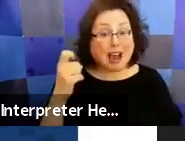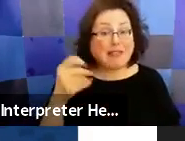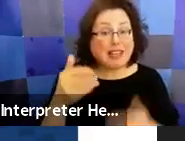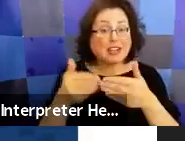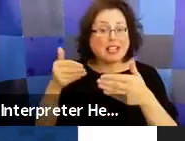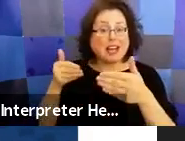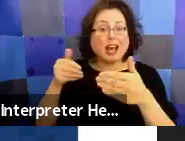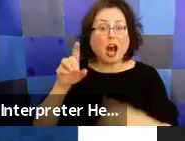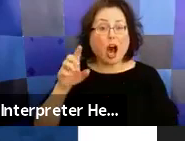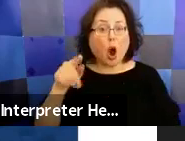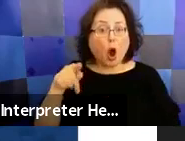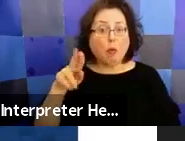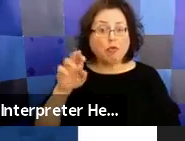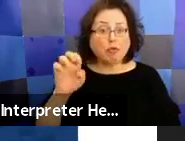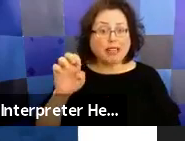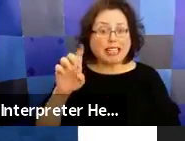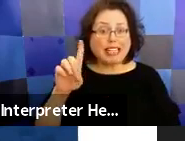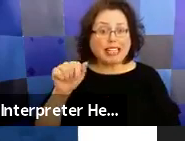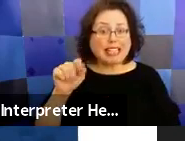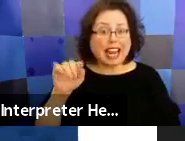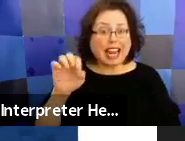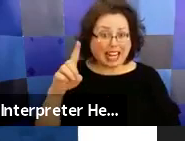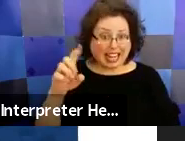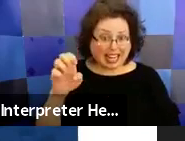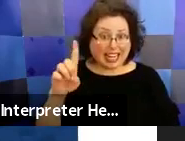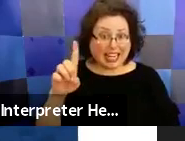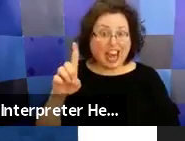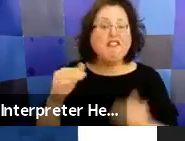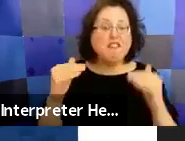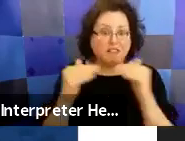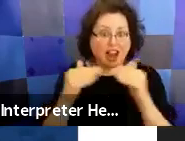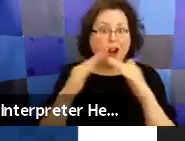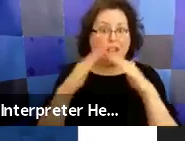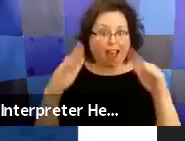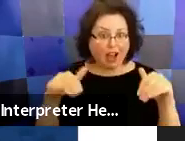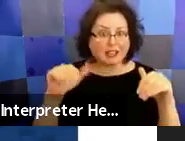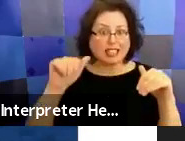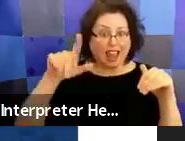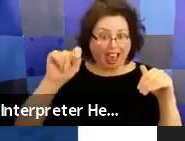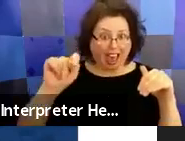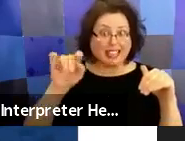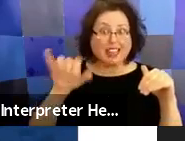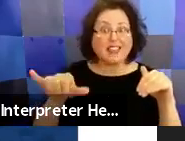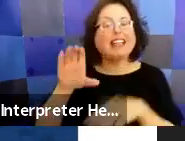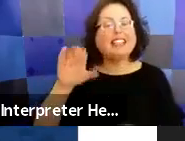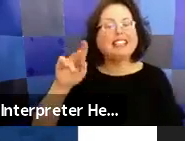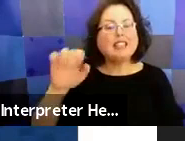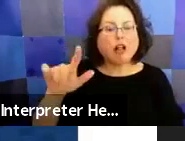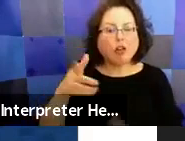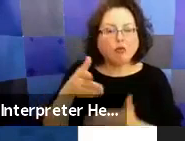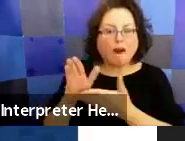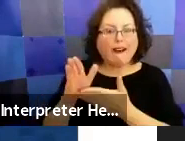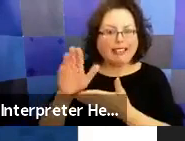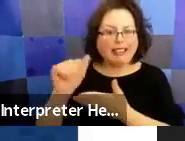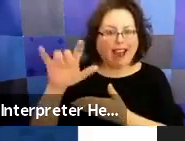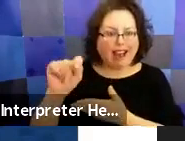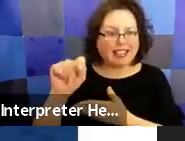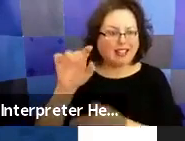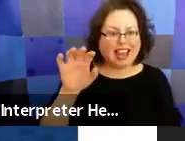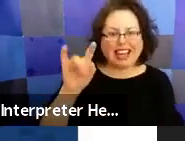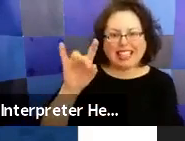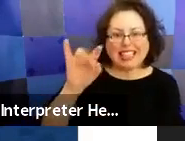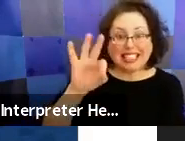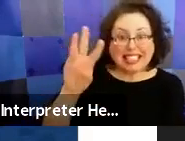predated a Civil Rights Act that predates the Fair Housing Act, the Civil Rights Act of 1866, and it